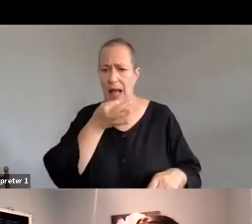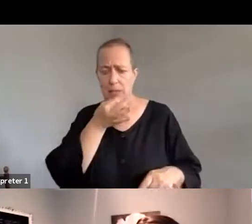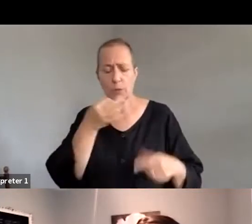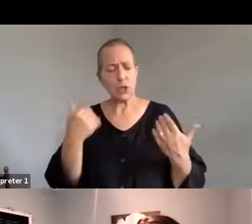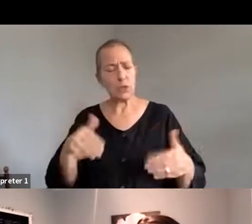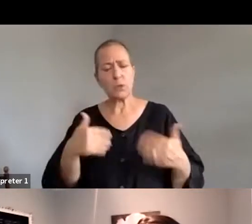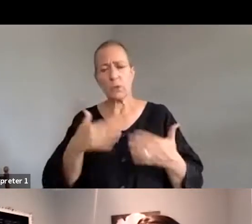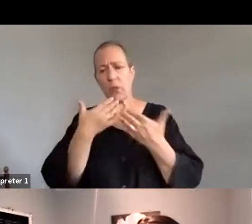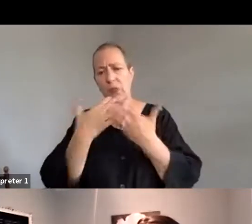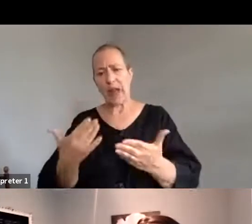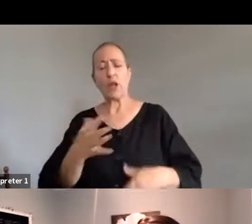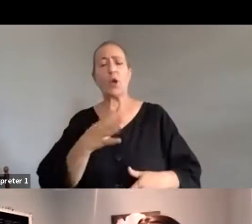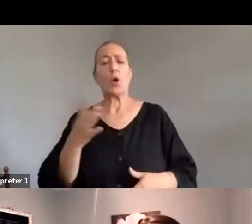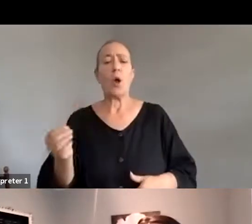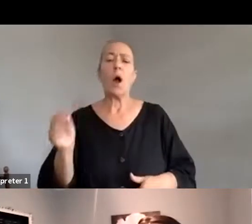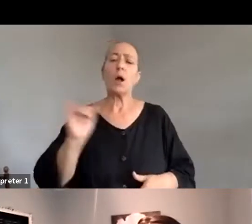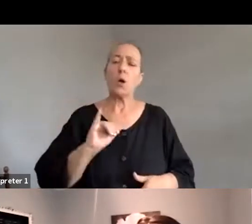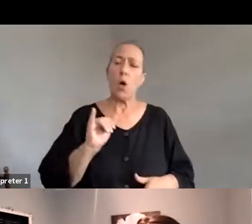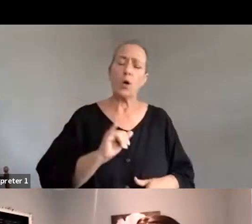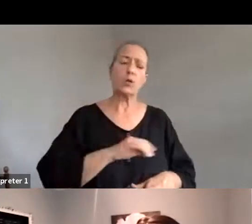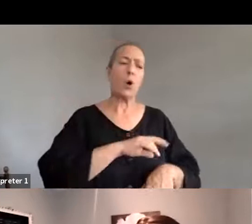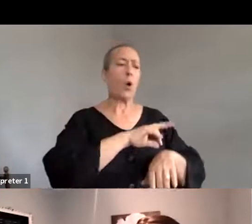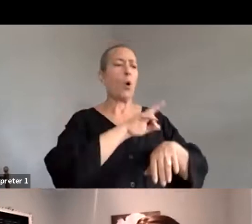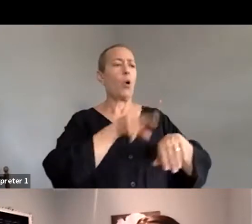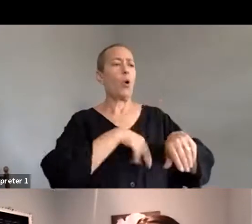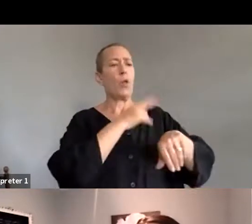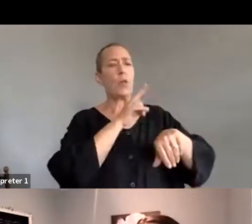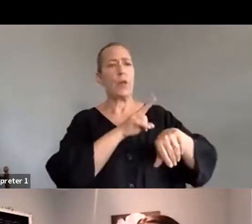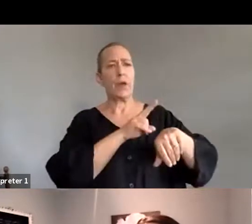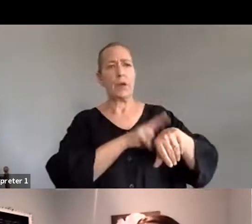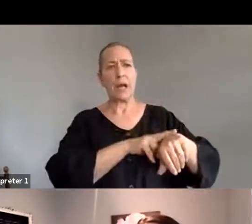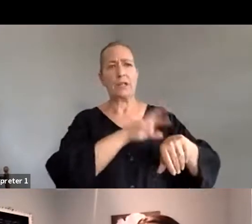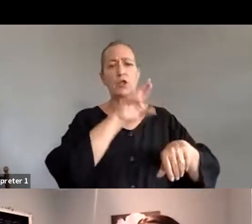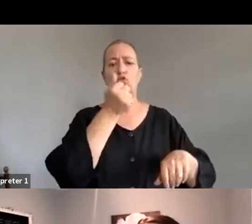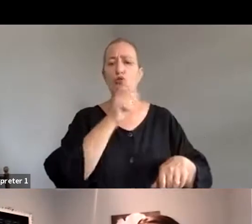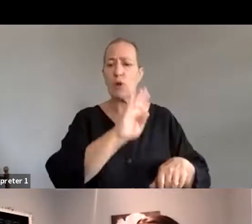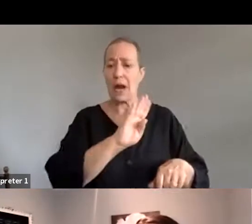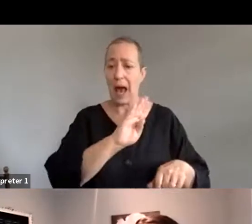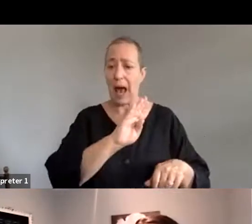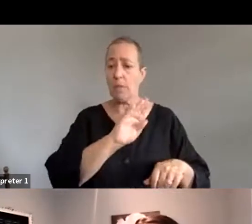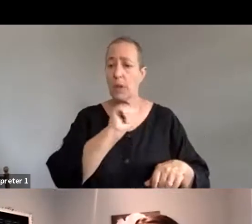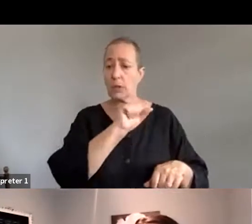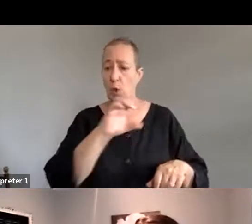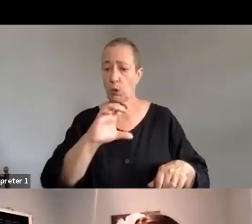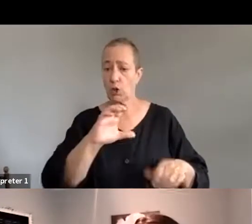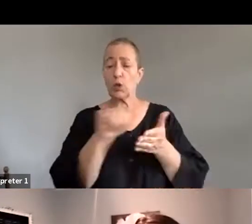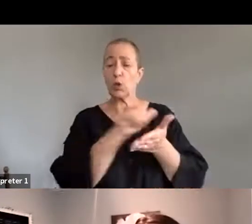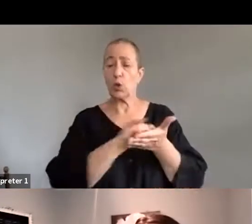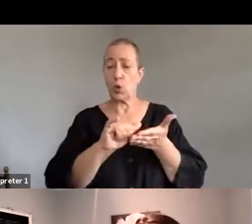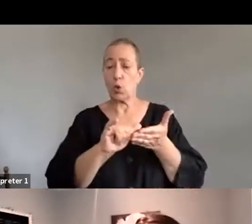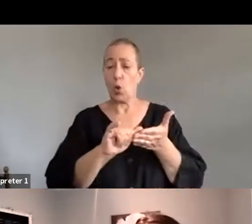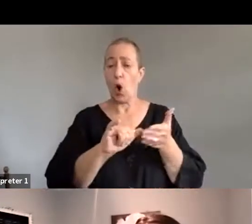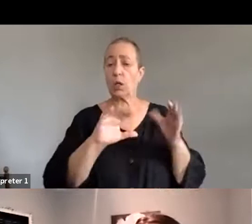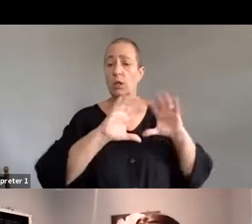also want to thank the National Rehabilitation Association Metropolitan New York chapter for co-sponsoring this event with